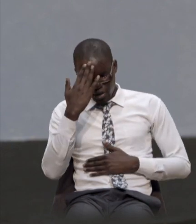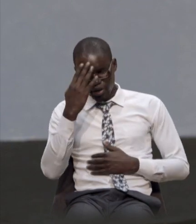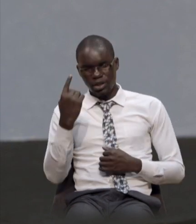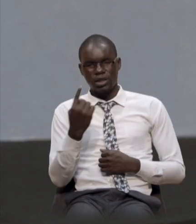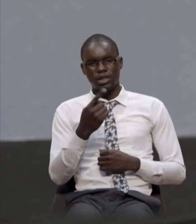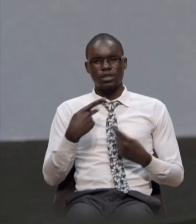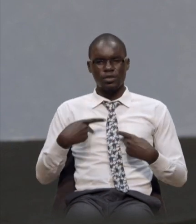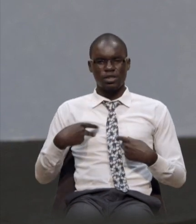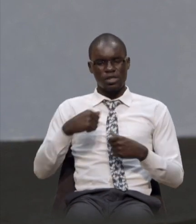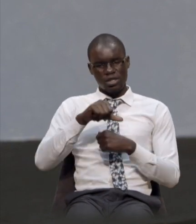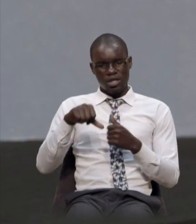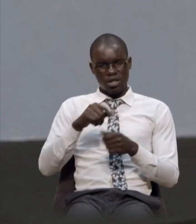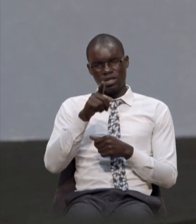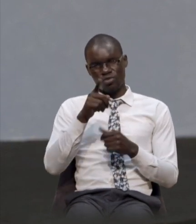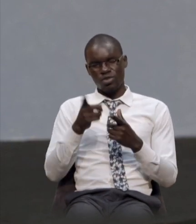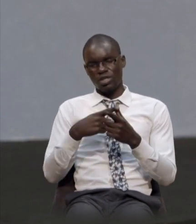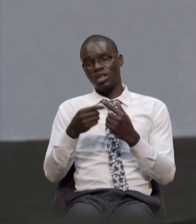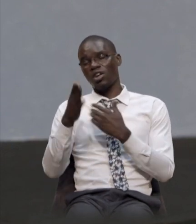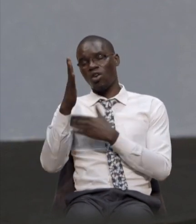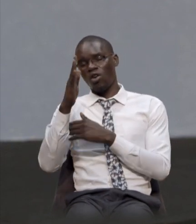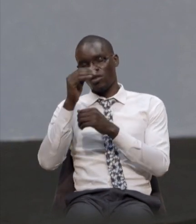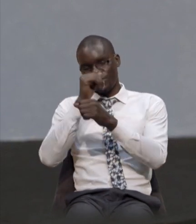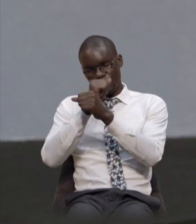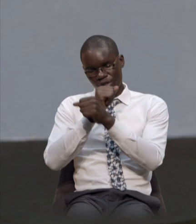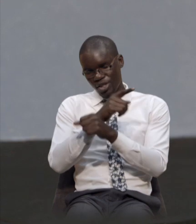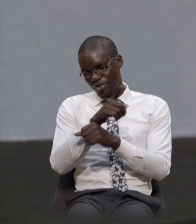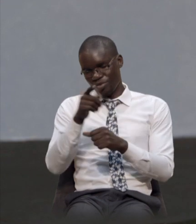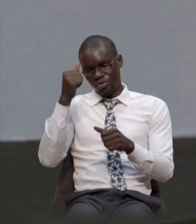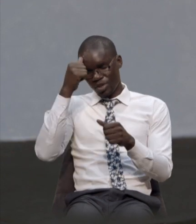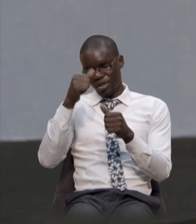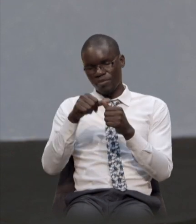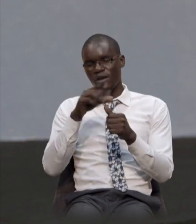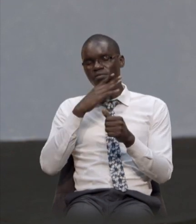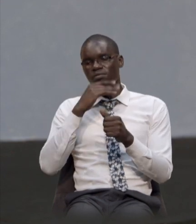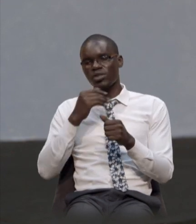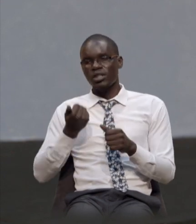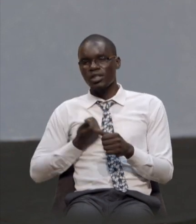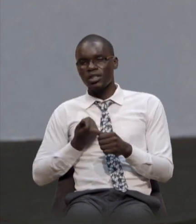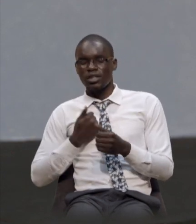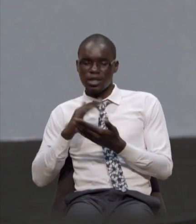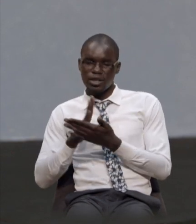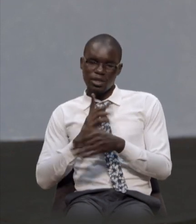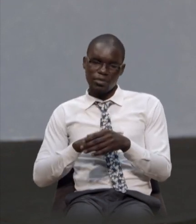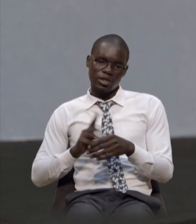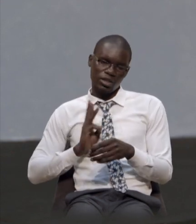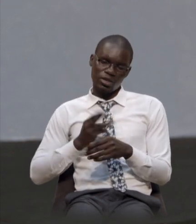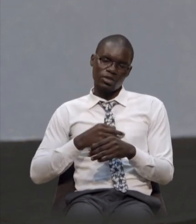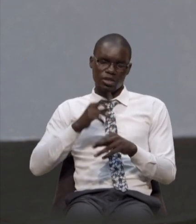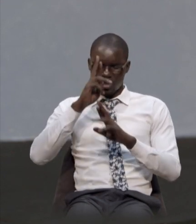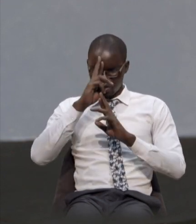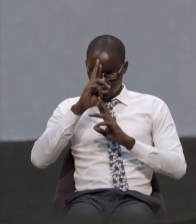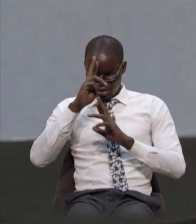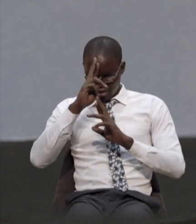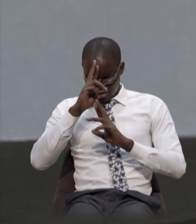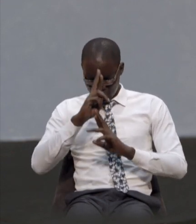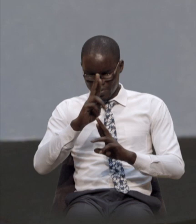your days will be longer and God will protect you. And remember, boys and girls, sometimes we are so disrespectful until people